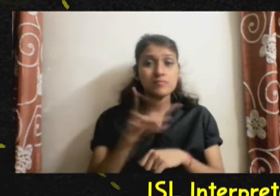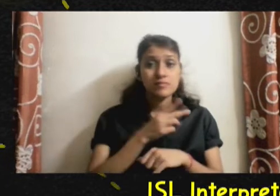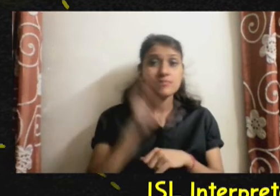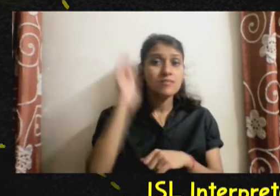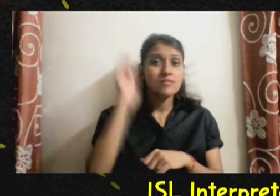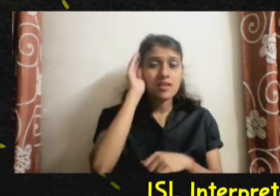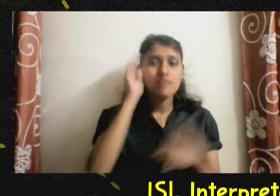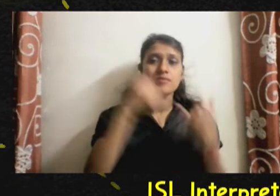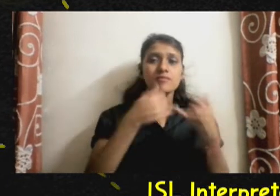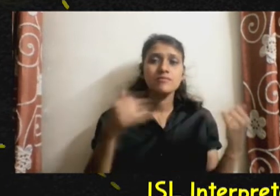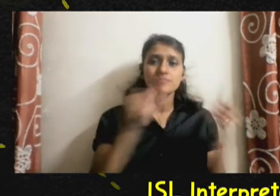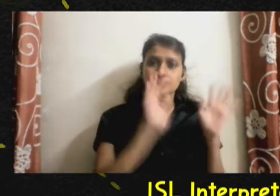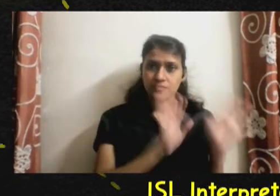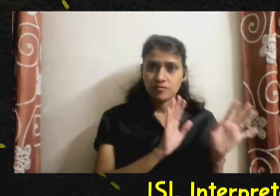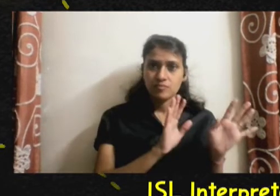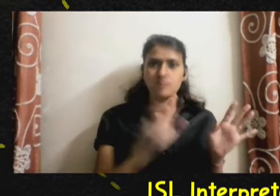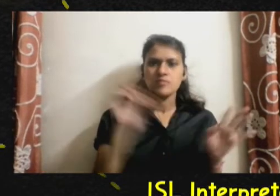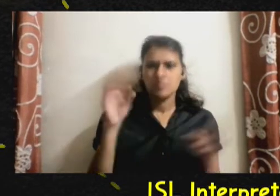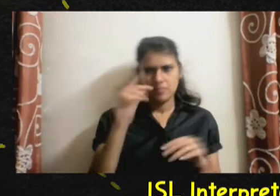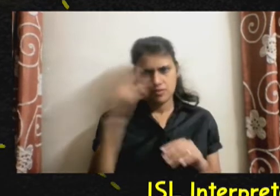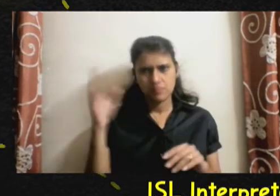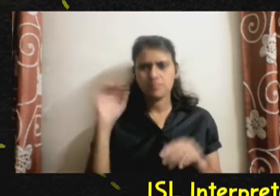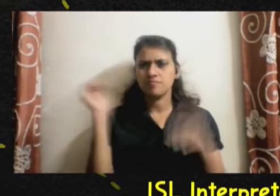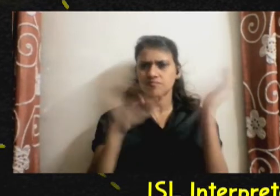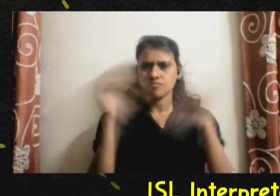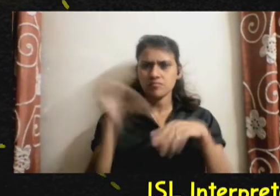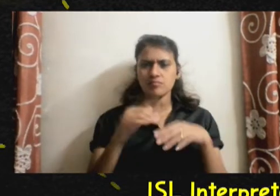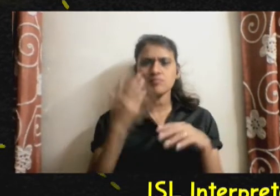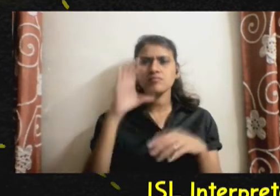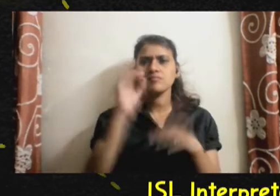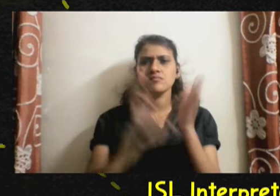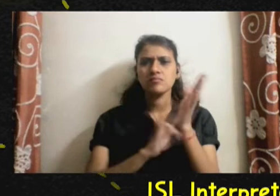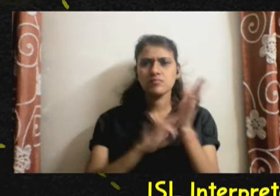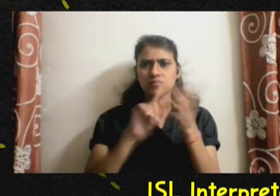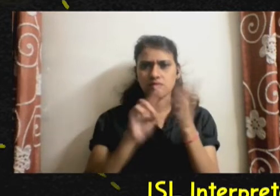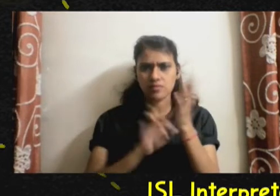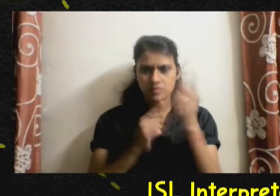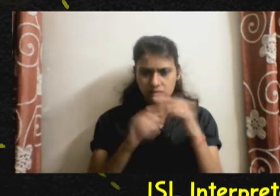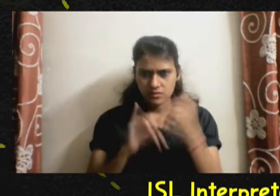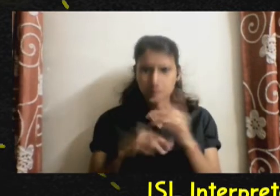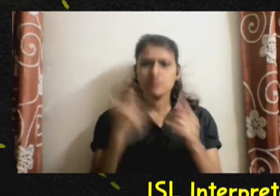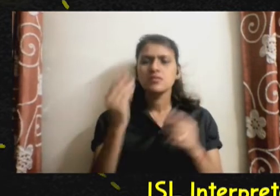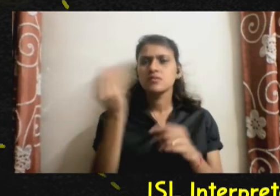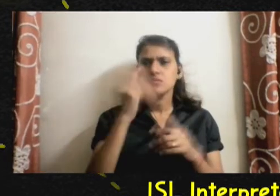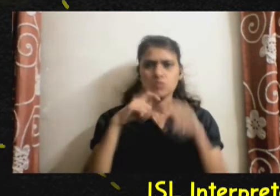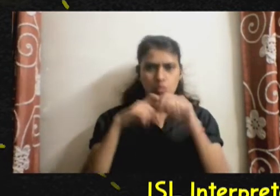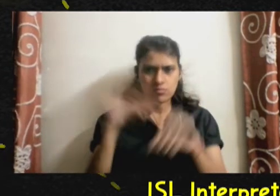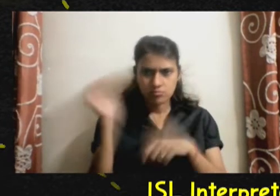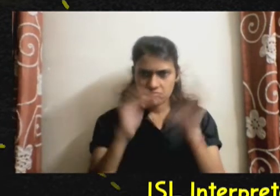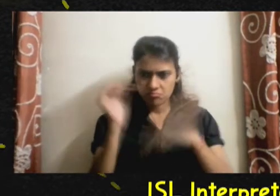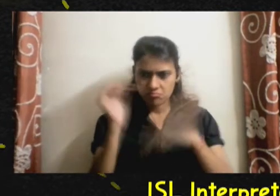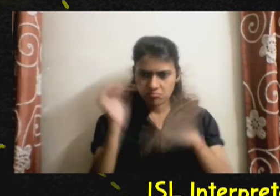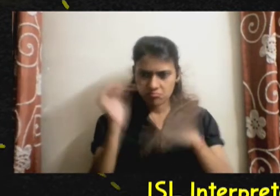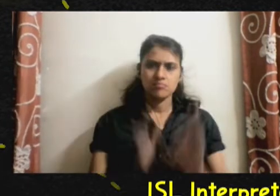always, leave their comments and questions. We got questions, or let's say, which were like, in their heads it was